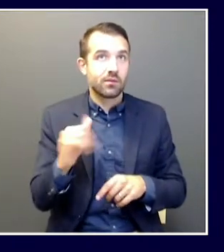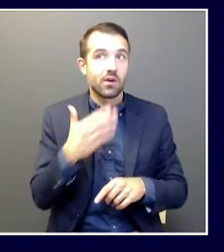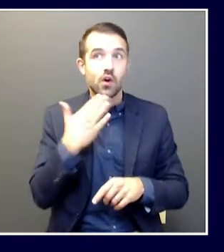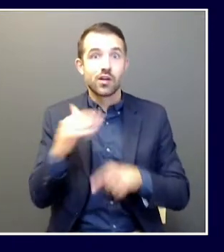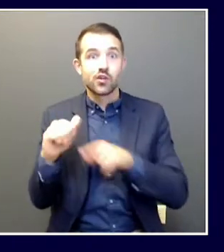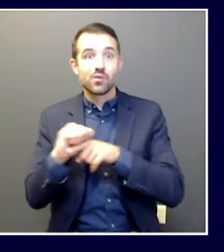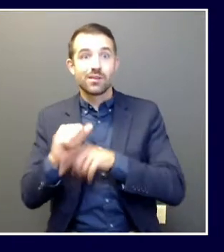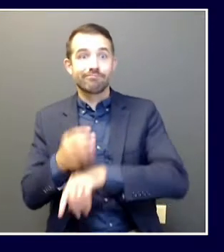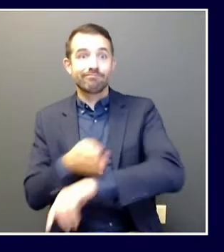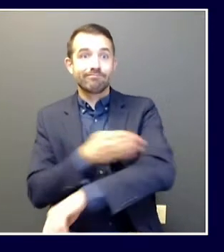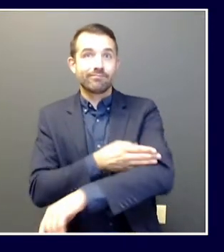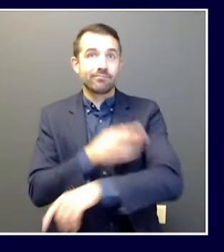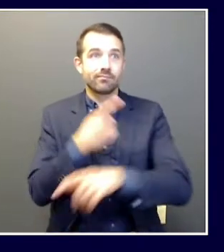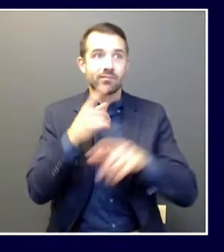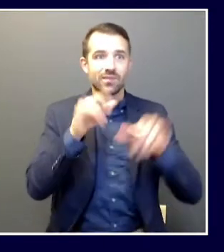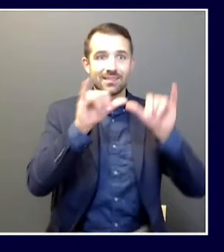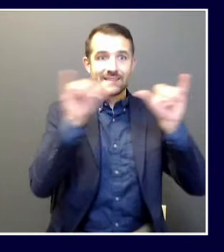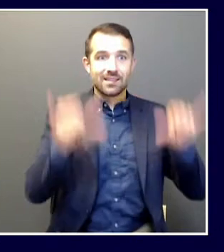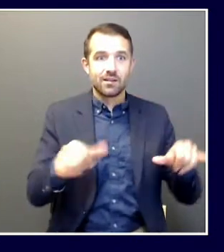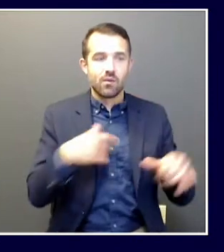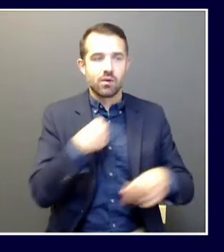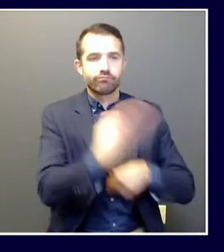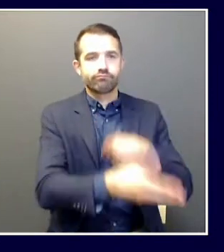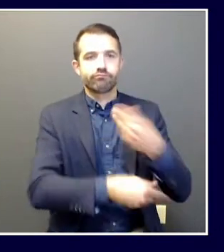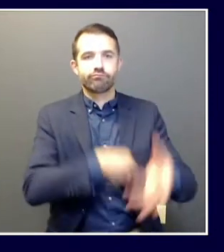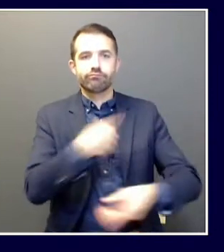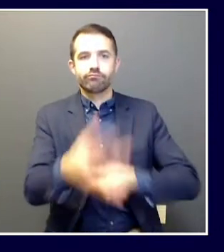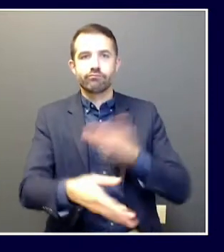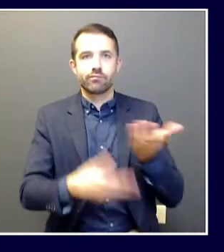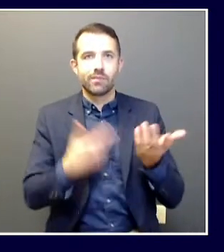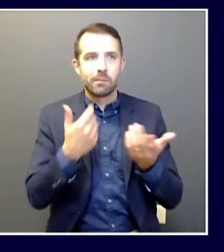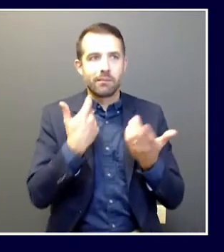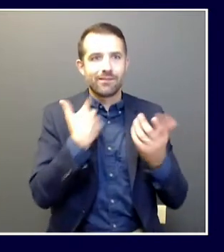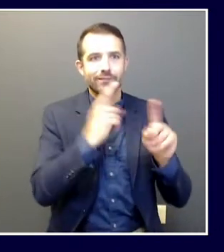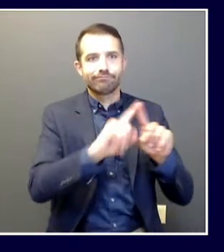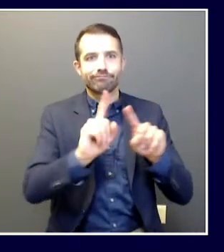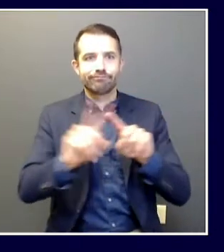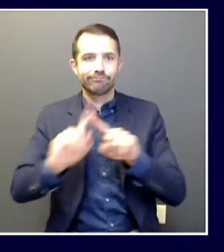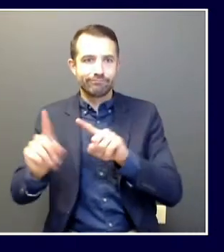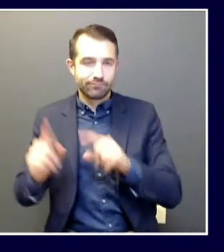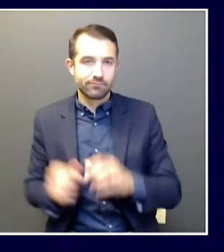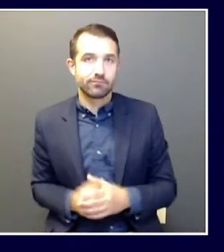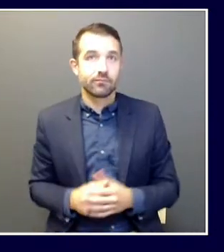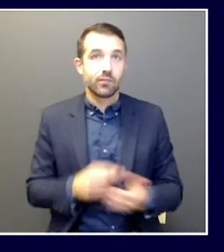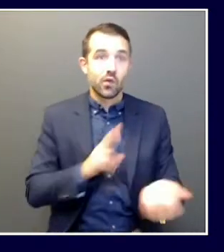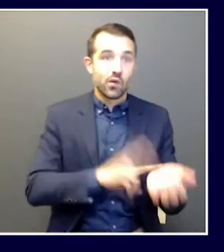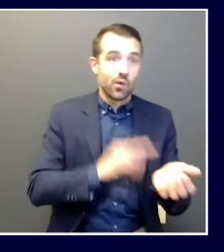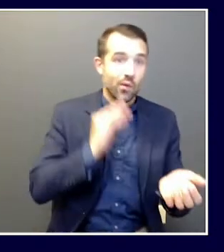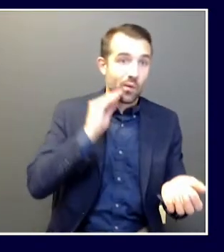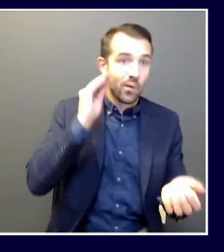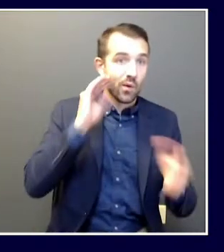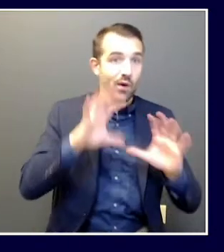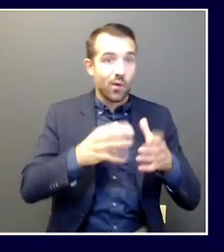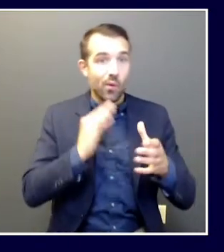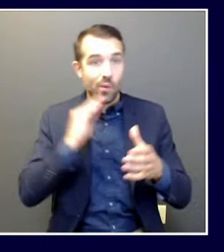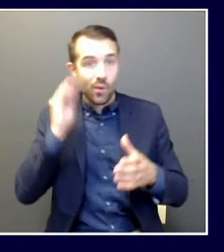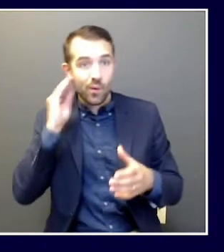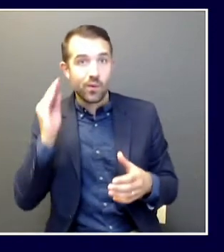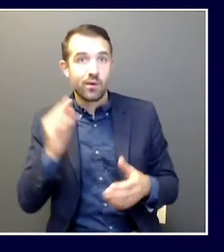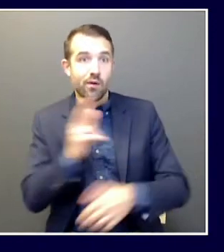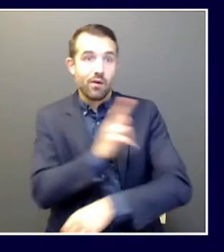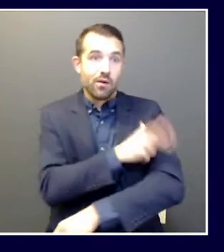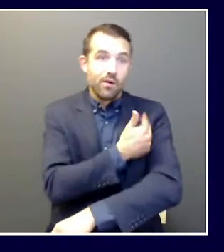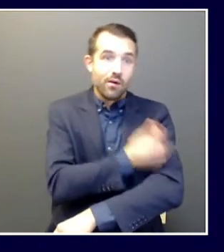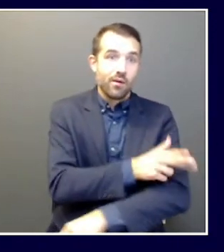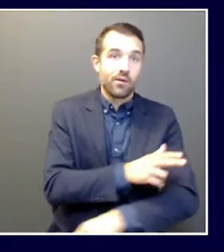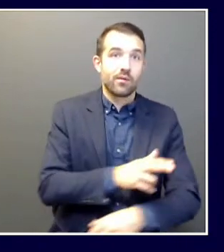with Central Maine, as well as any other facility, nursing facilities, as well as group homes, as well as hospitals that need that